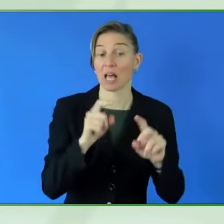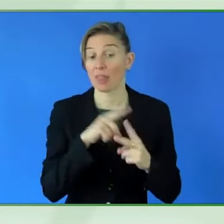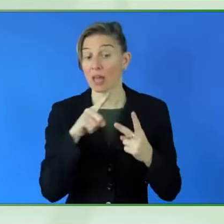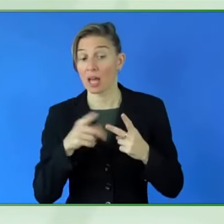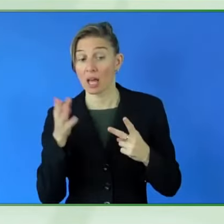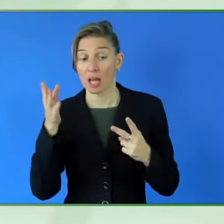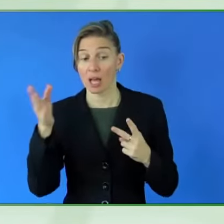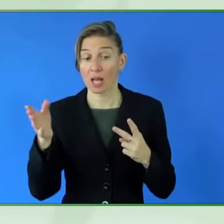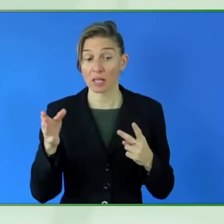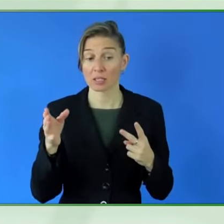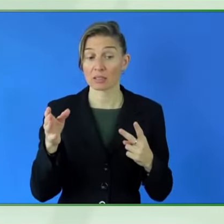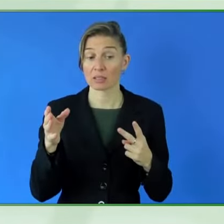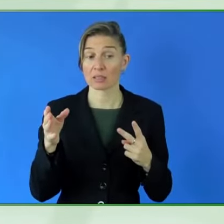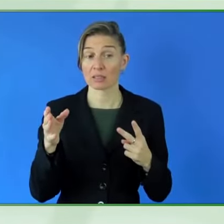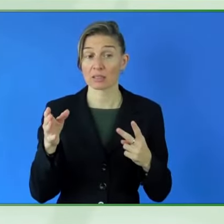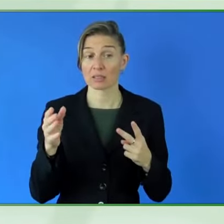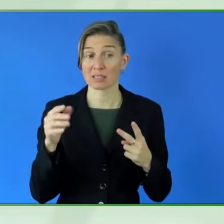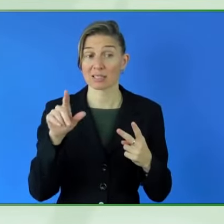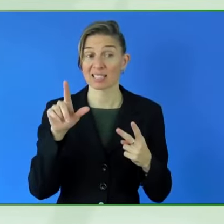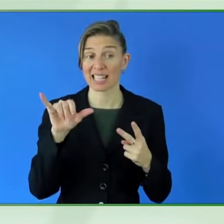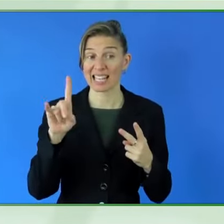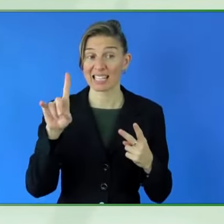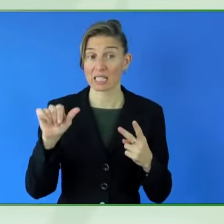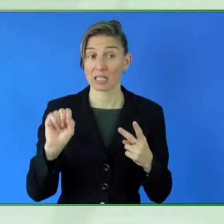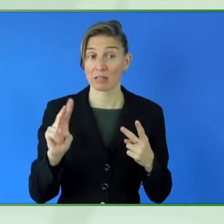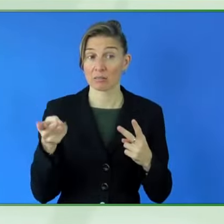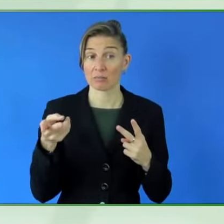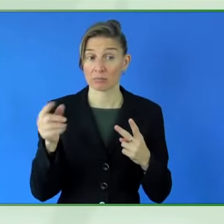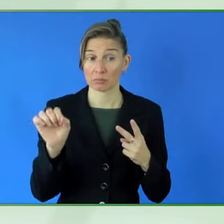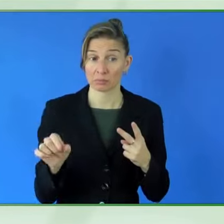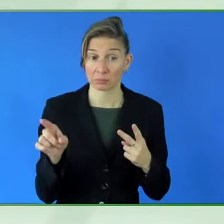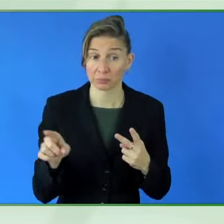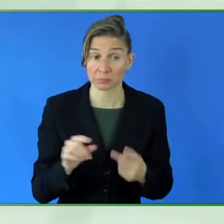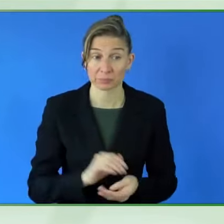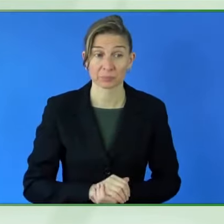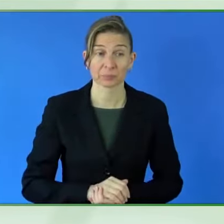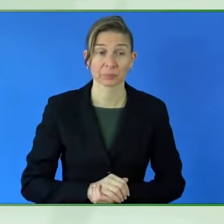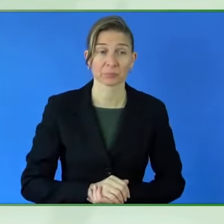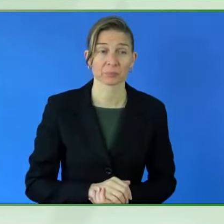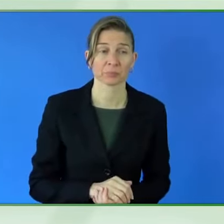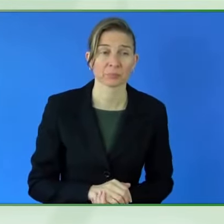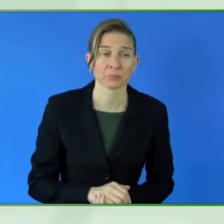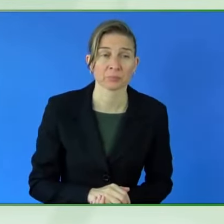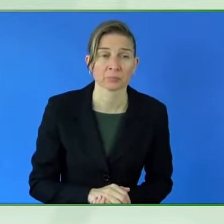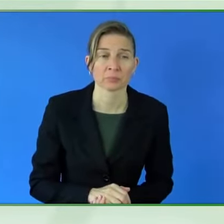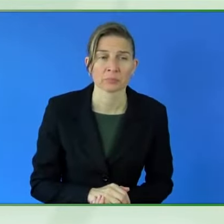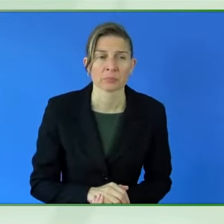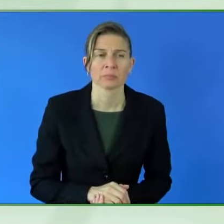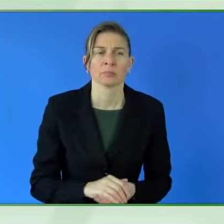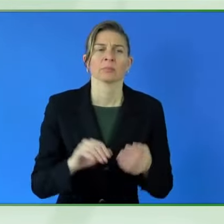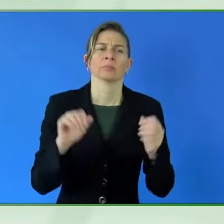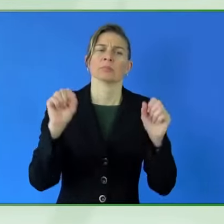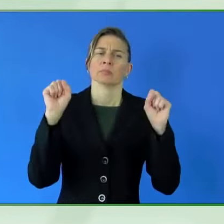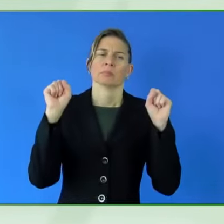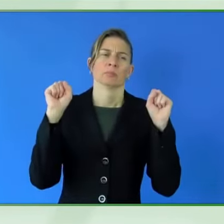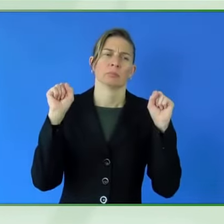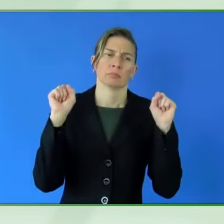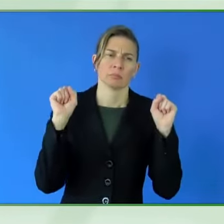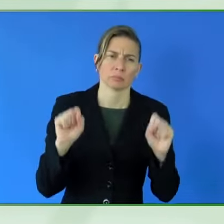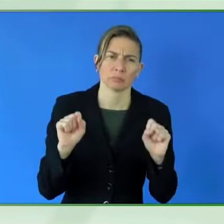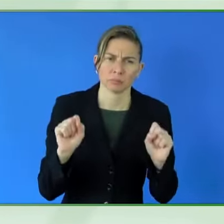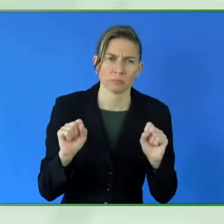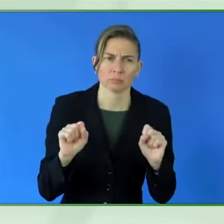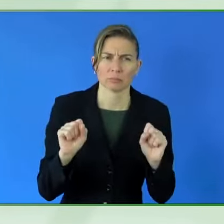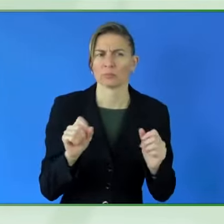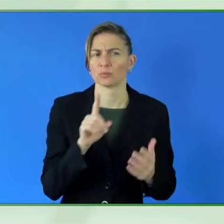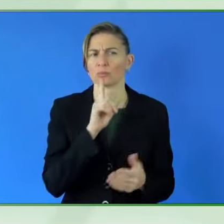Well, this project was significant for different stakeholders. In that vision, the participation of public sector,